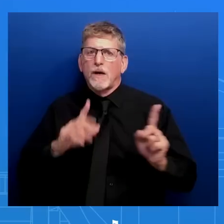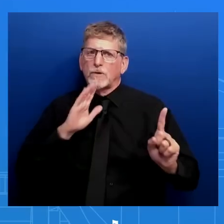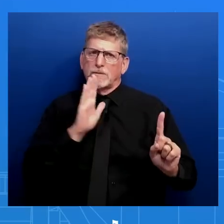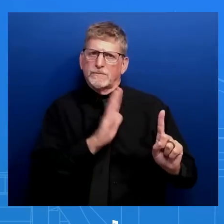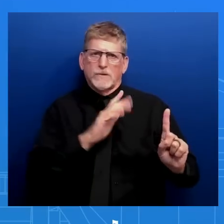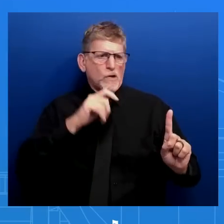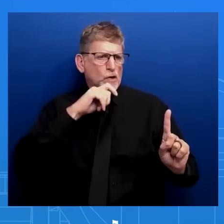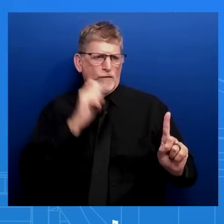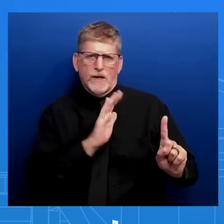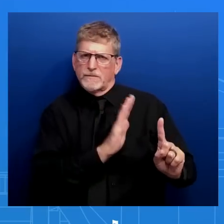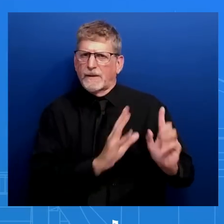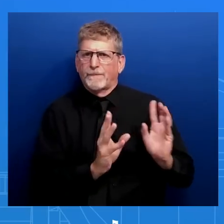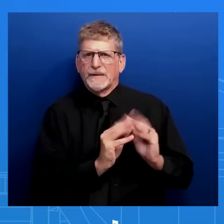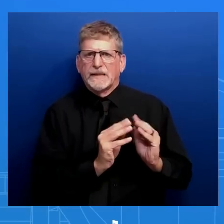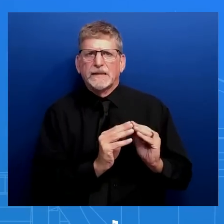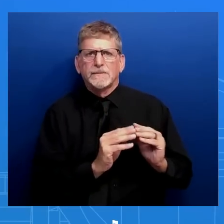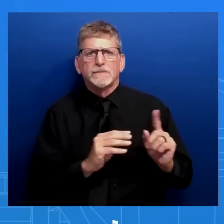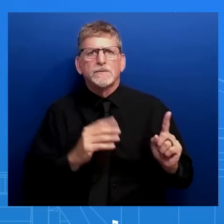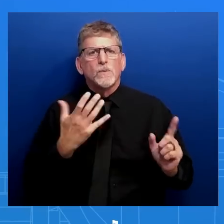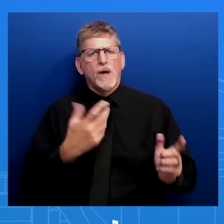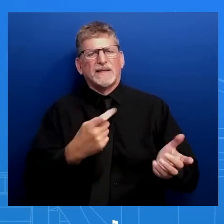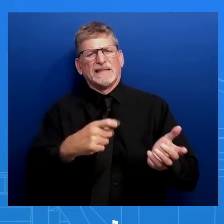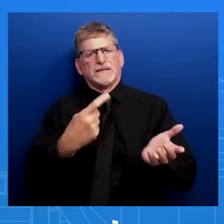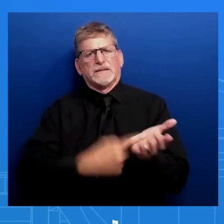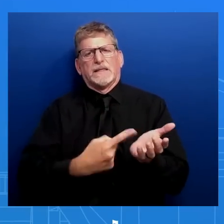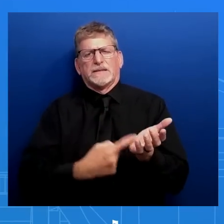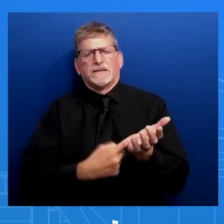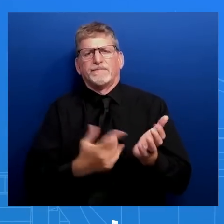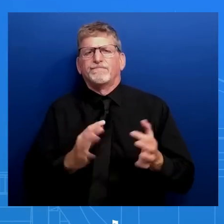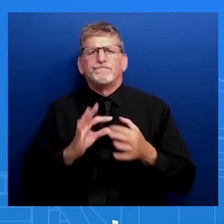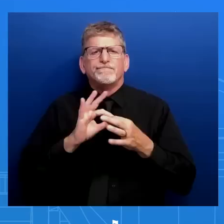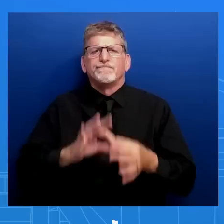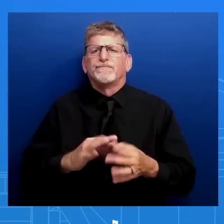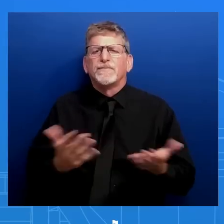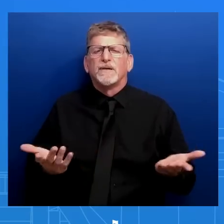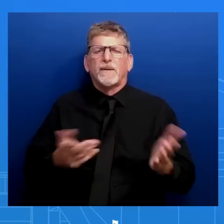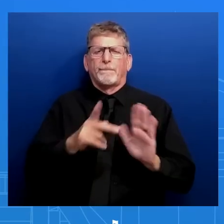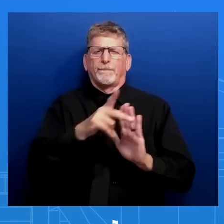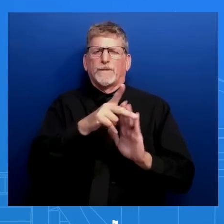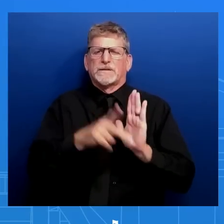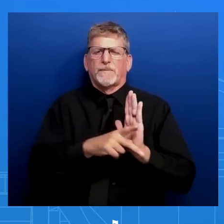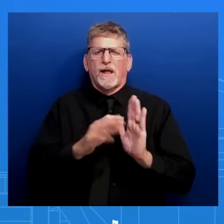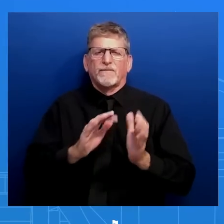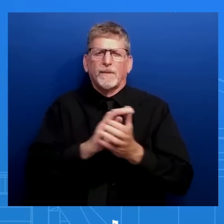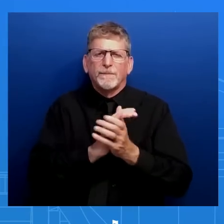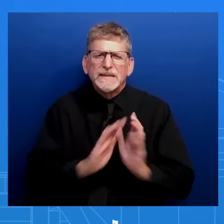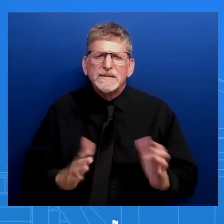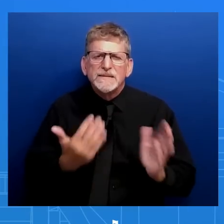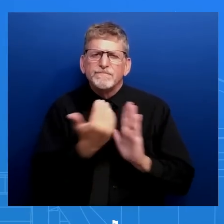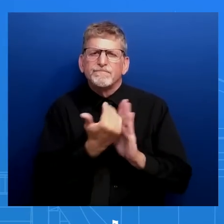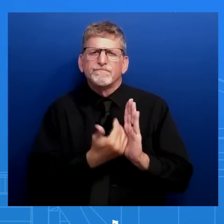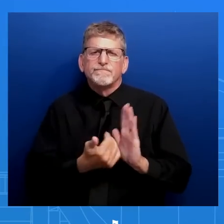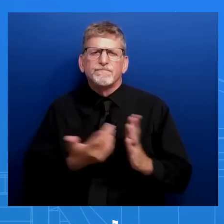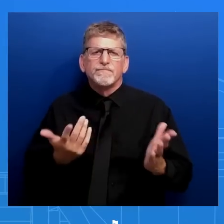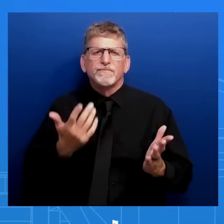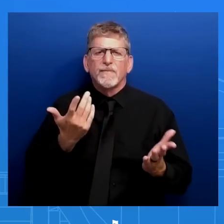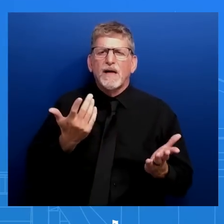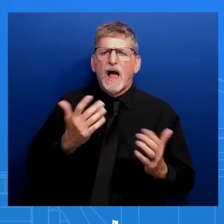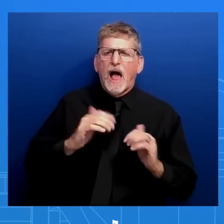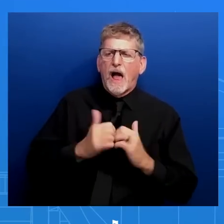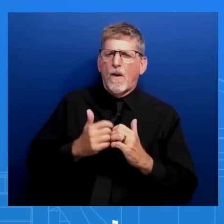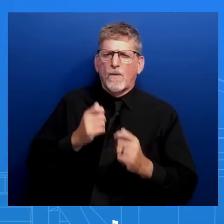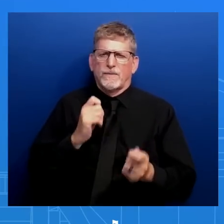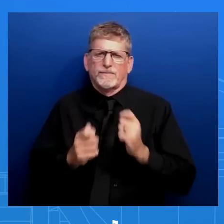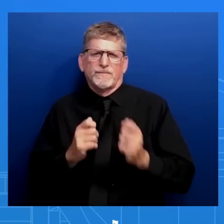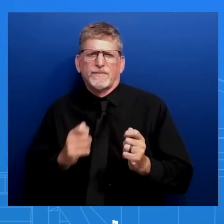a discussion about the principles of peace and this idea of a just peace and where that can go and what's the right next steps to